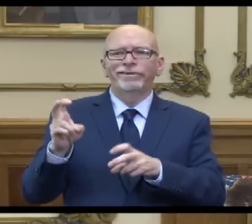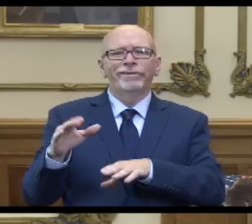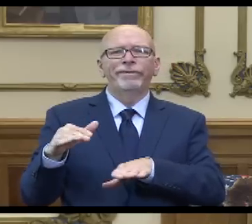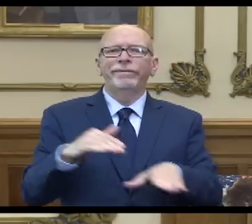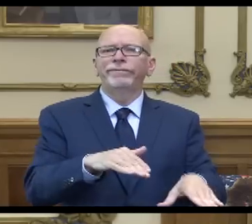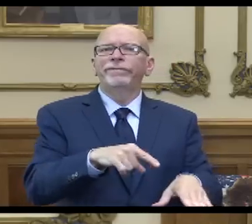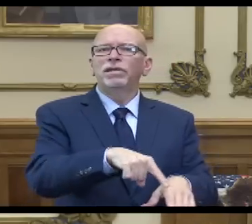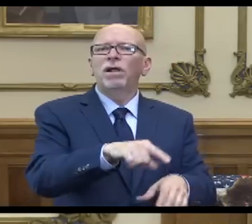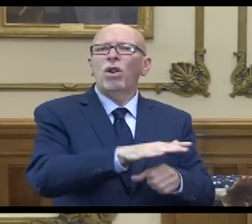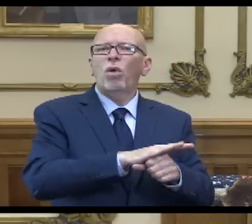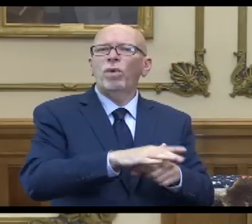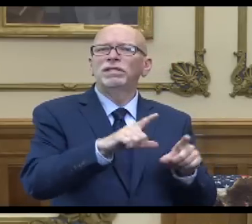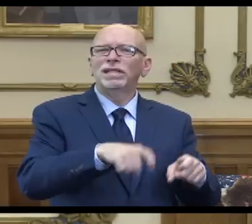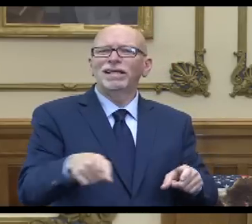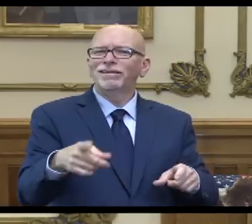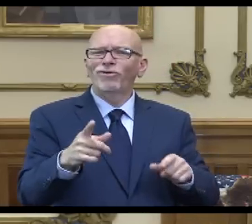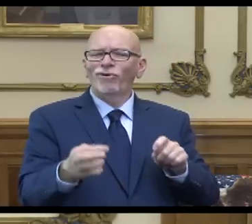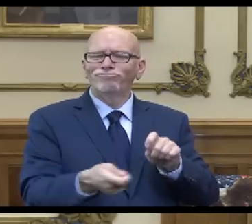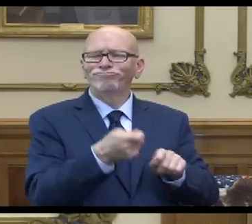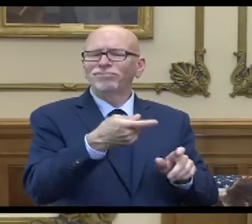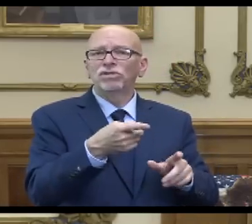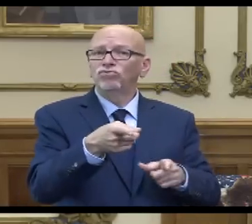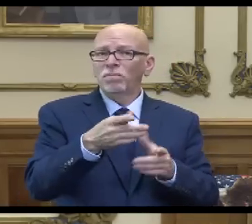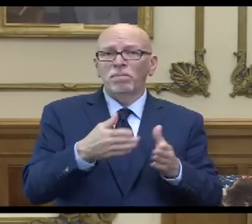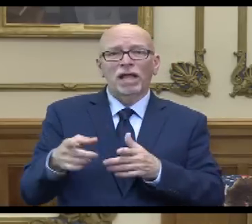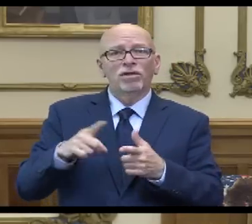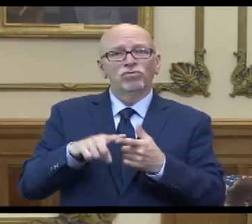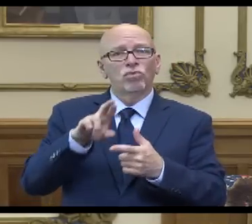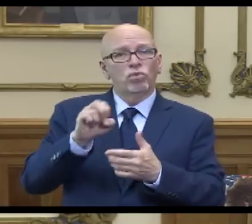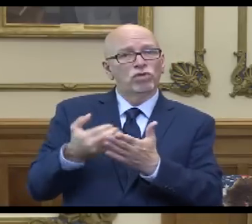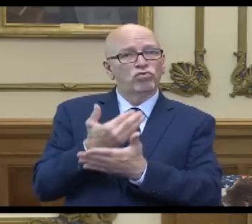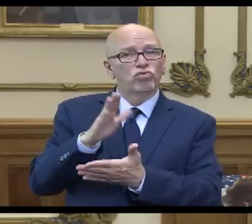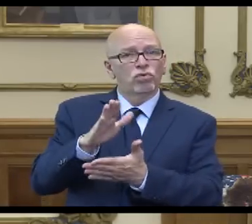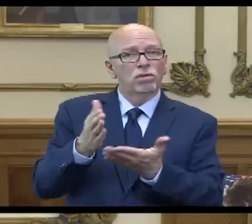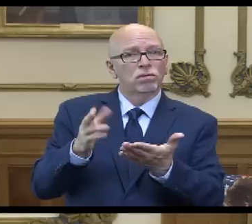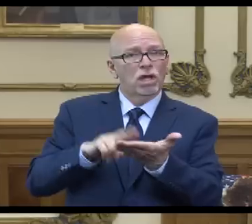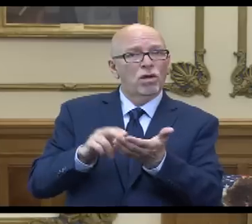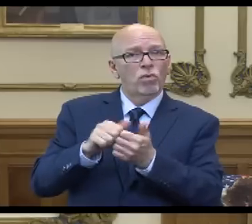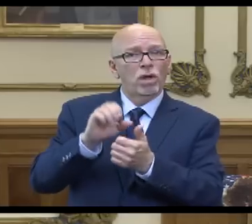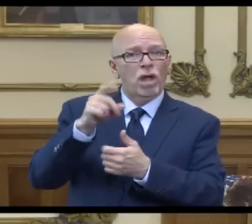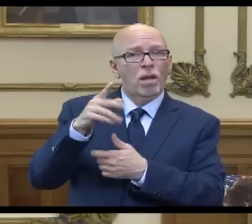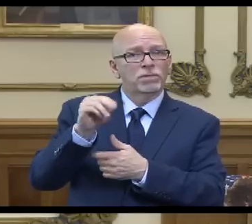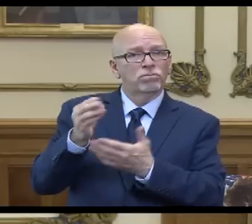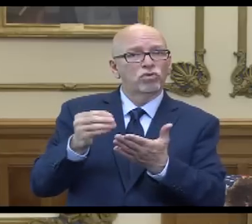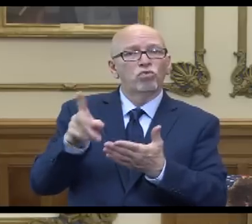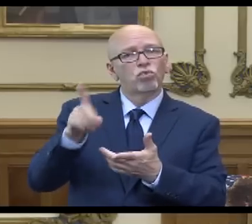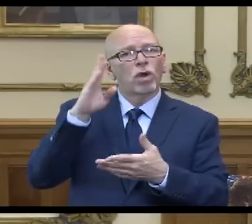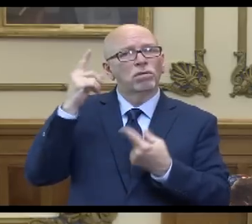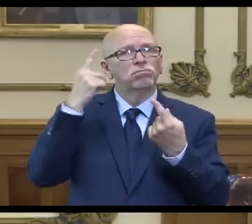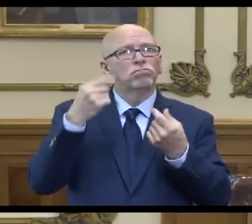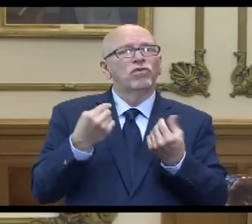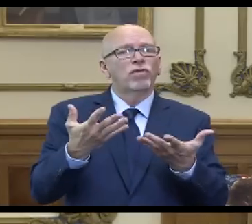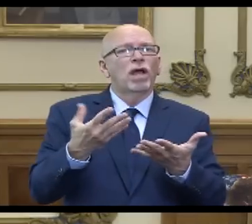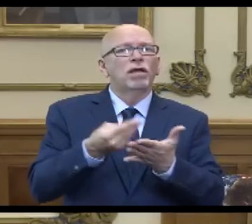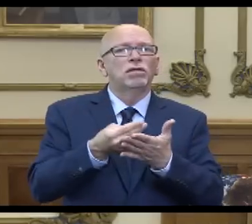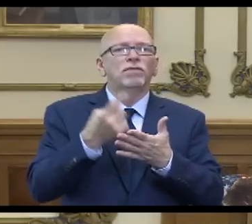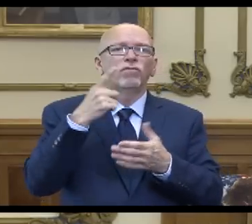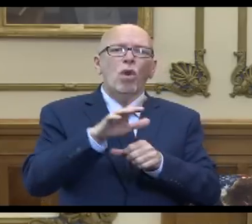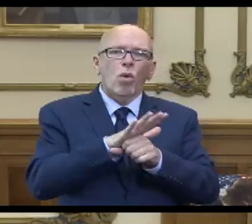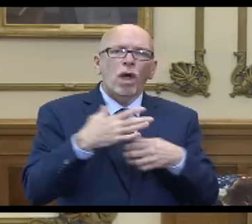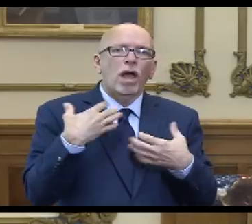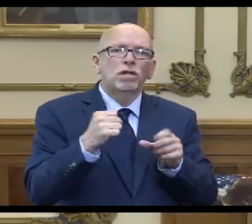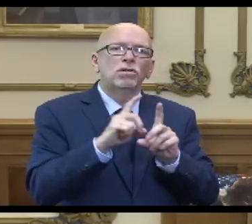efforts. My question is this: do you plan to renew the contract with OptumServe, and would you consider providing funding to local